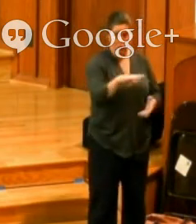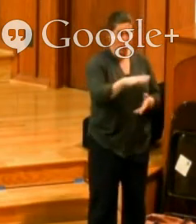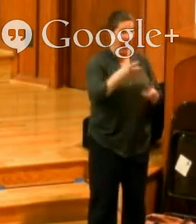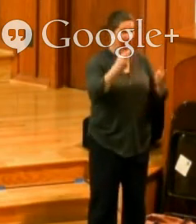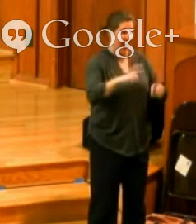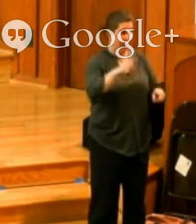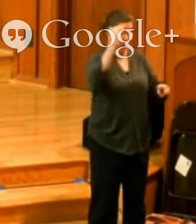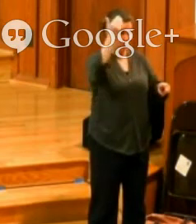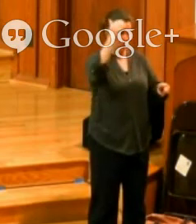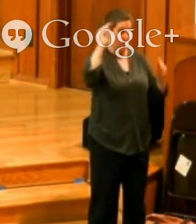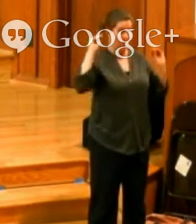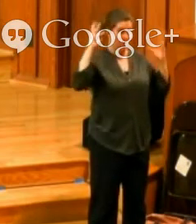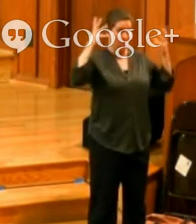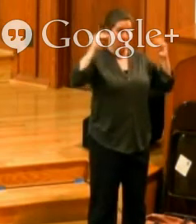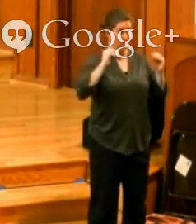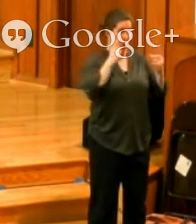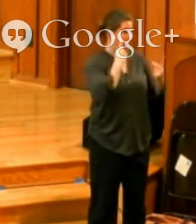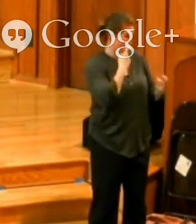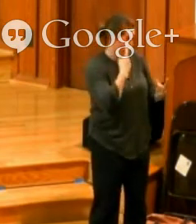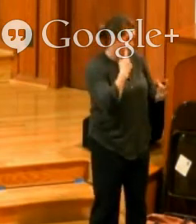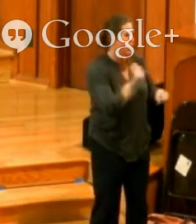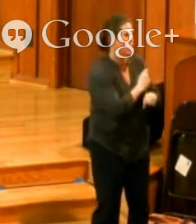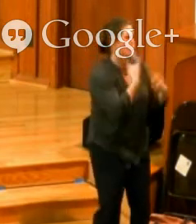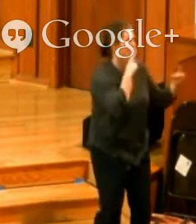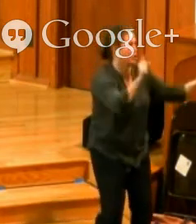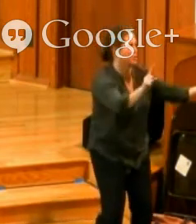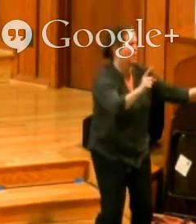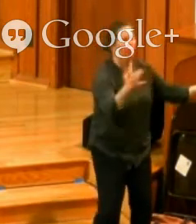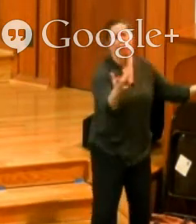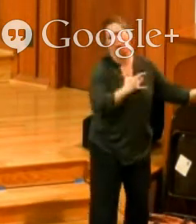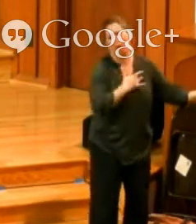speeding or something, crying works pretty good.